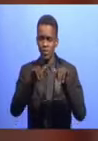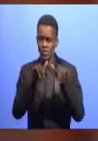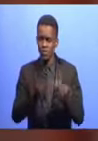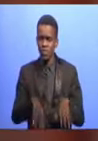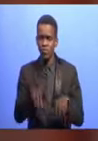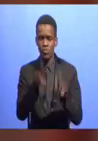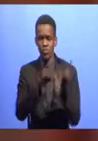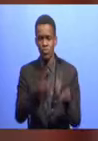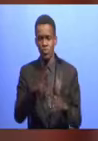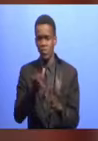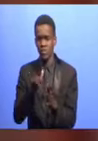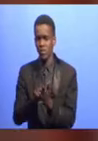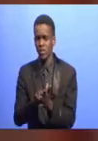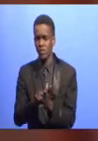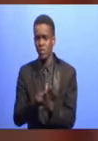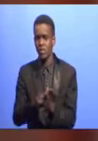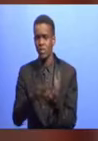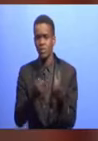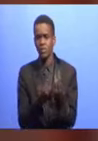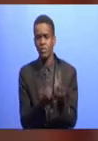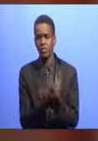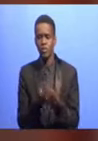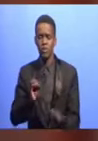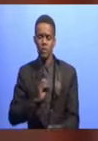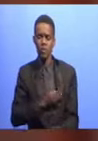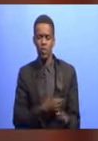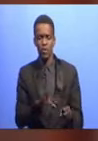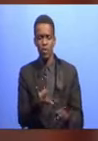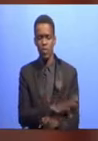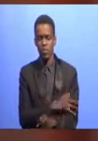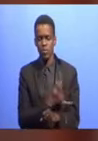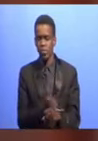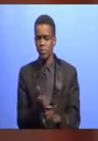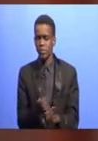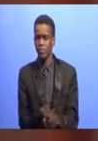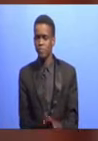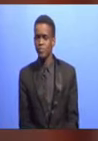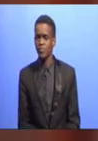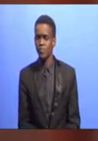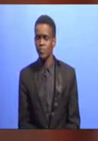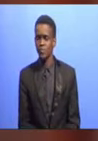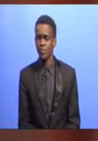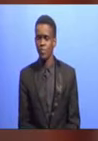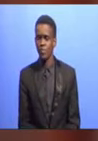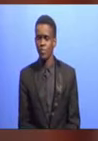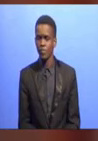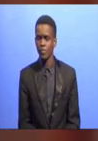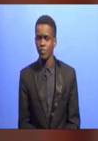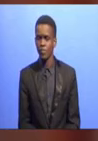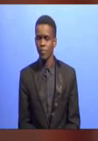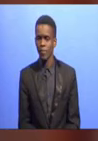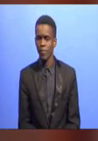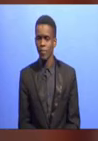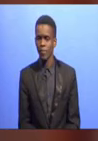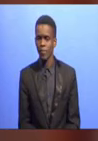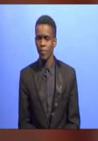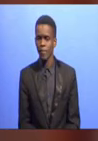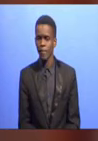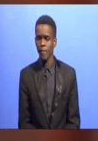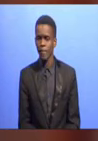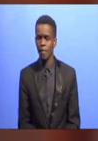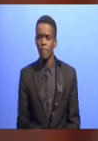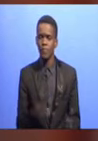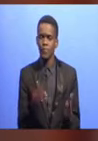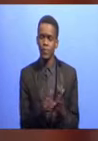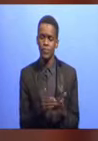ka diriwa for di components tse e leng gore di tlhoka thuso. Le gone gore go nne le assurance ya makete. Kana yaka ke tlhalositse